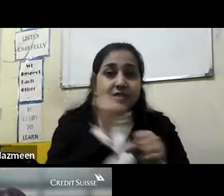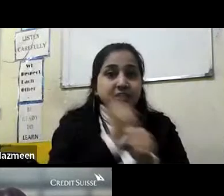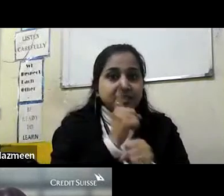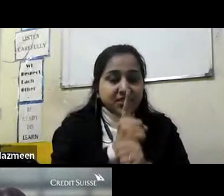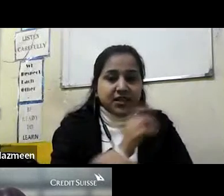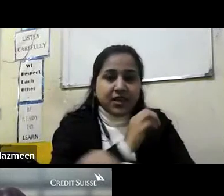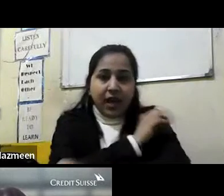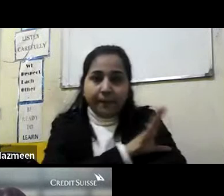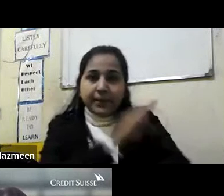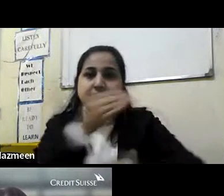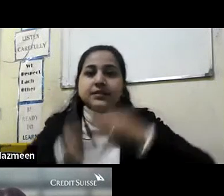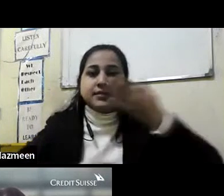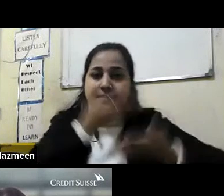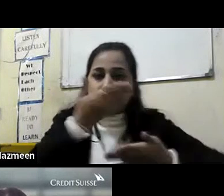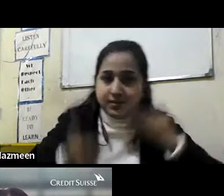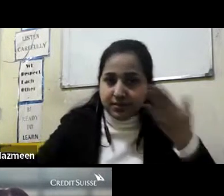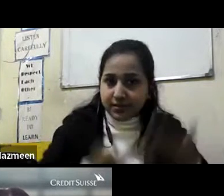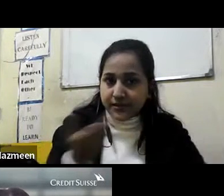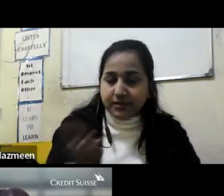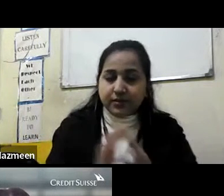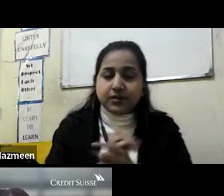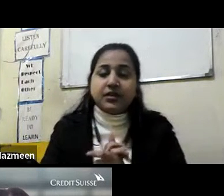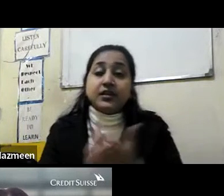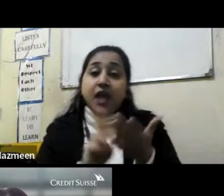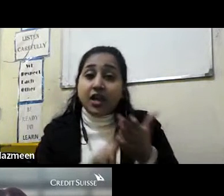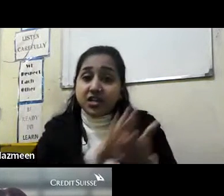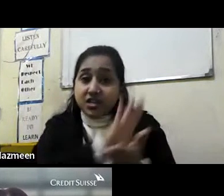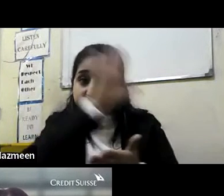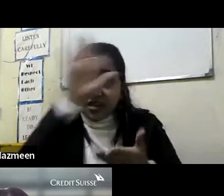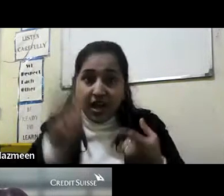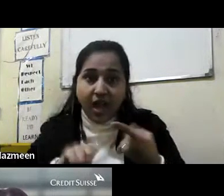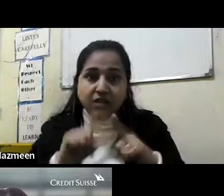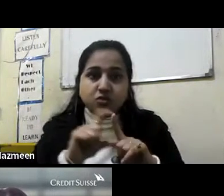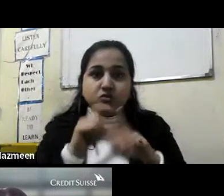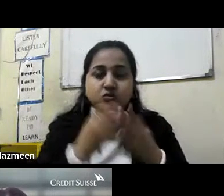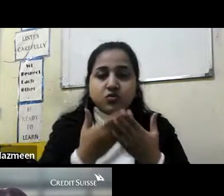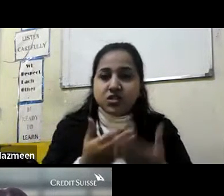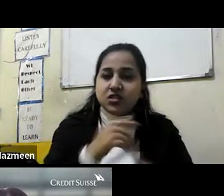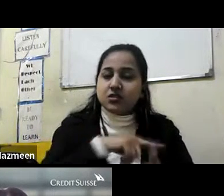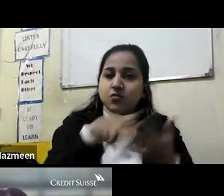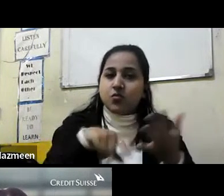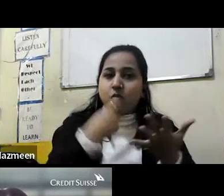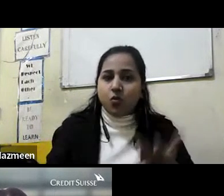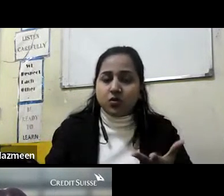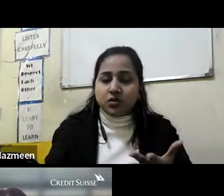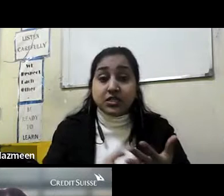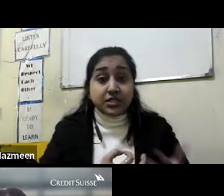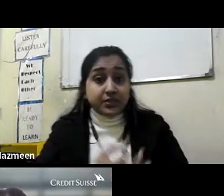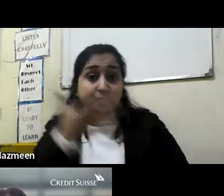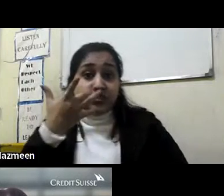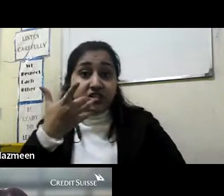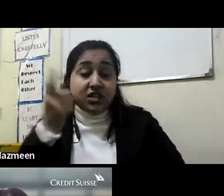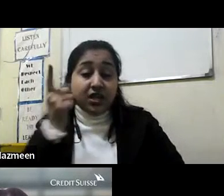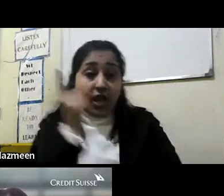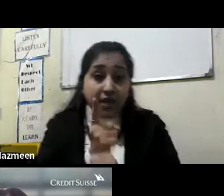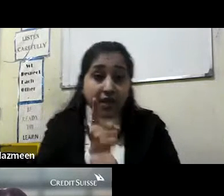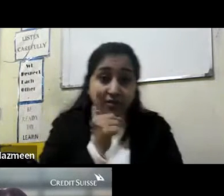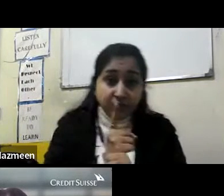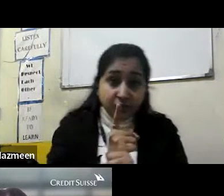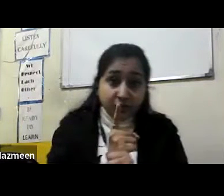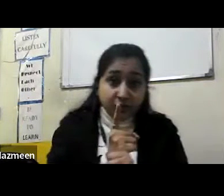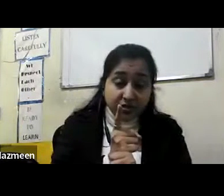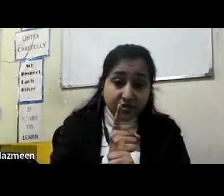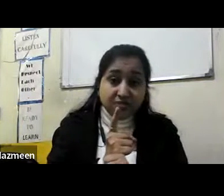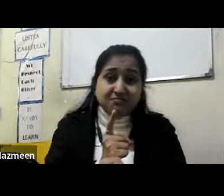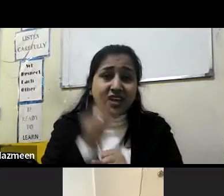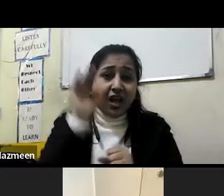a lot about inclusive as part of national education policy, but then even the special educators, if you see, the ratios are abysmally